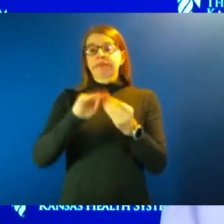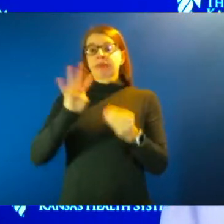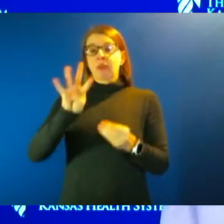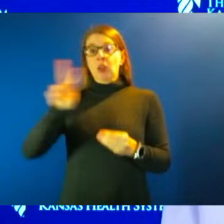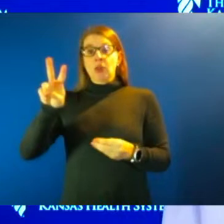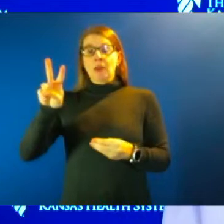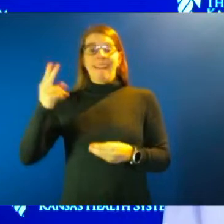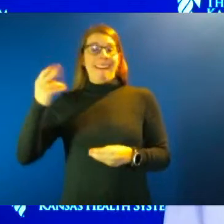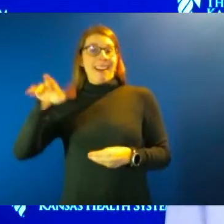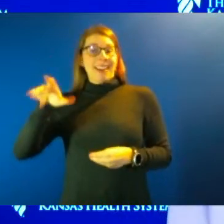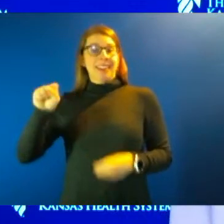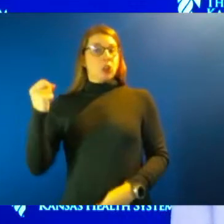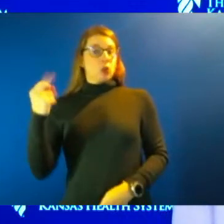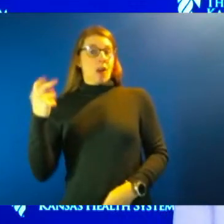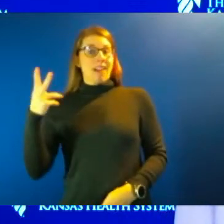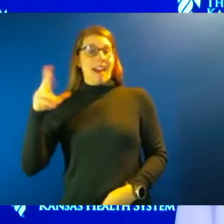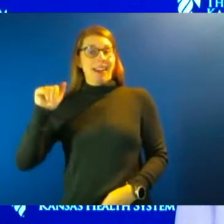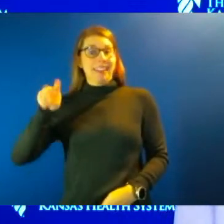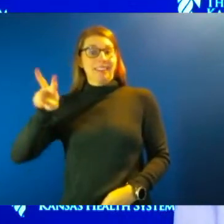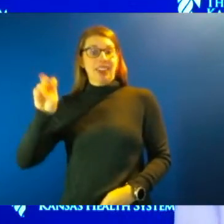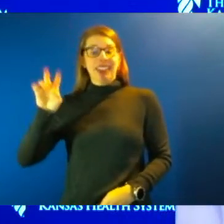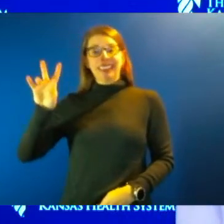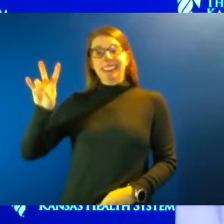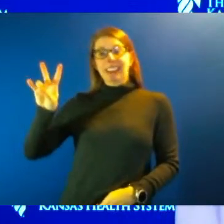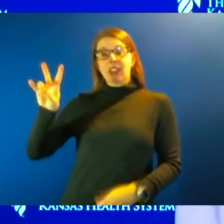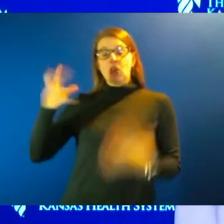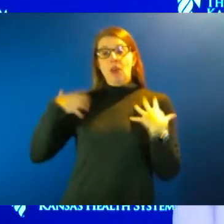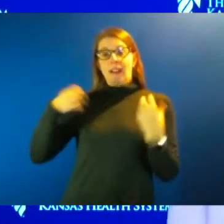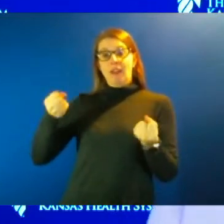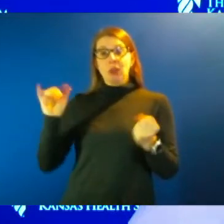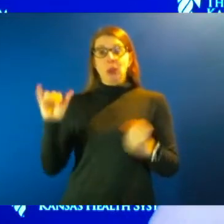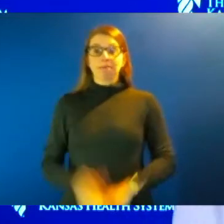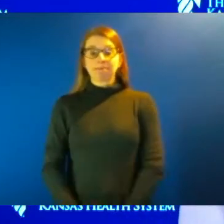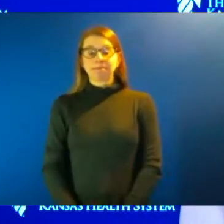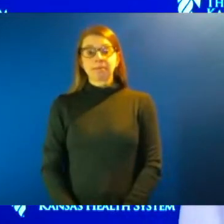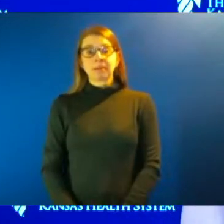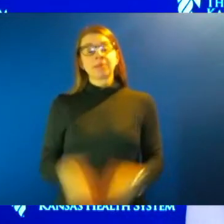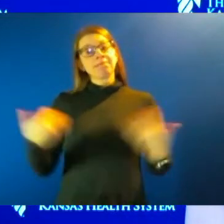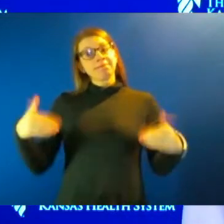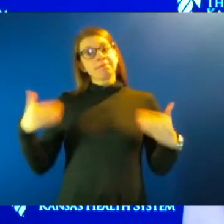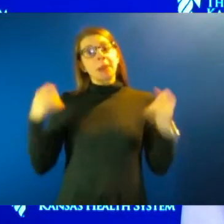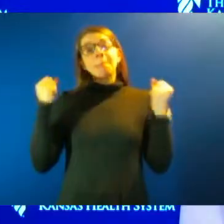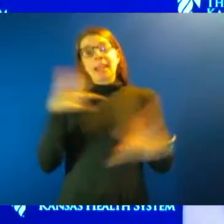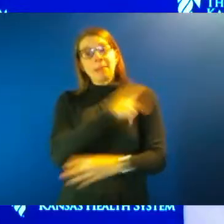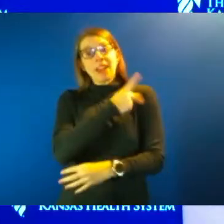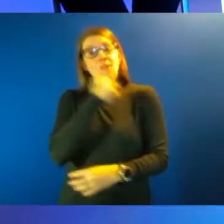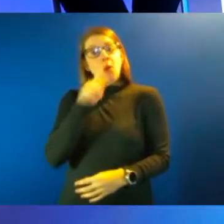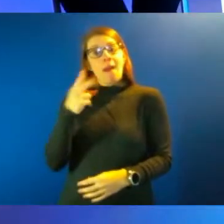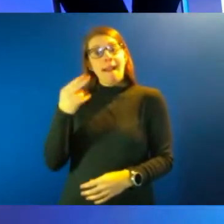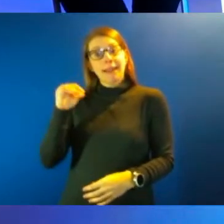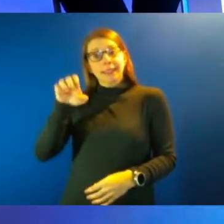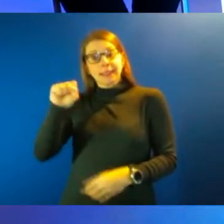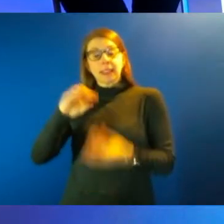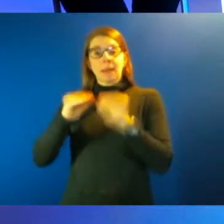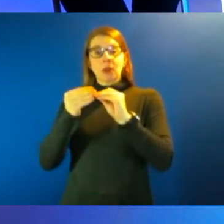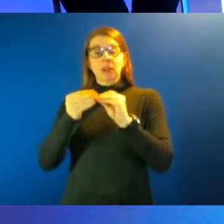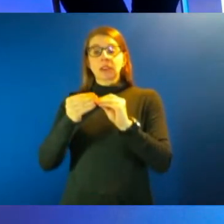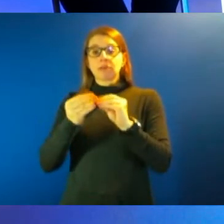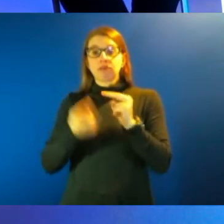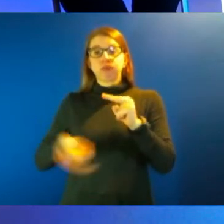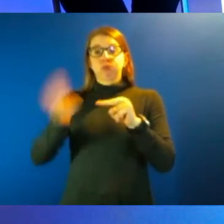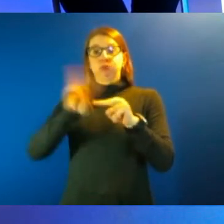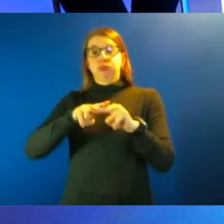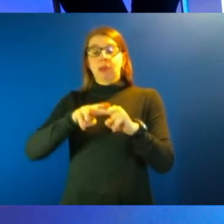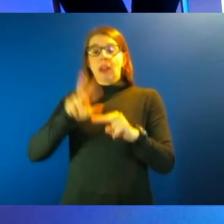12 active infections and 7 in that recovery period as well. And that's a lot for Hayes. And just to say, the numbers across the country are up 33% in the last 2